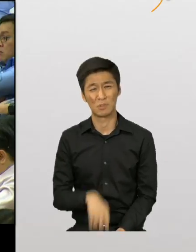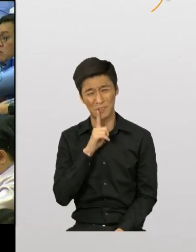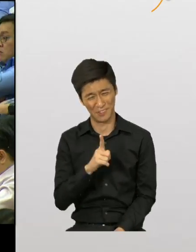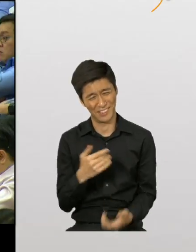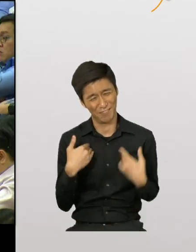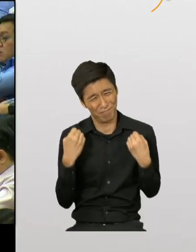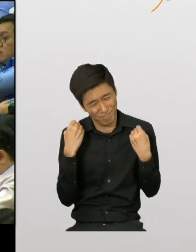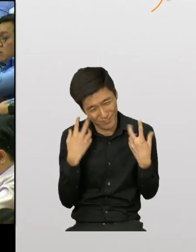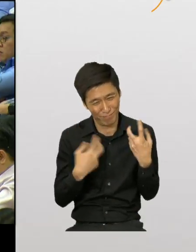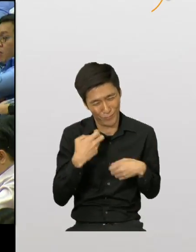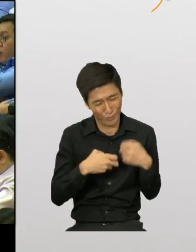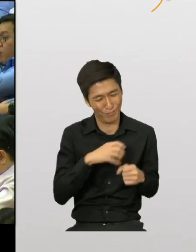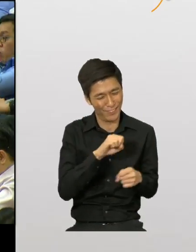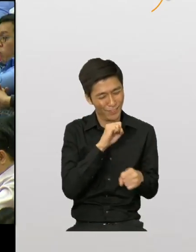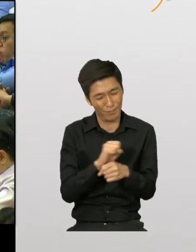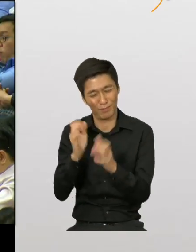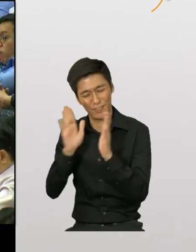do the Malaysians.